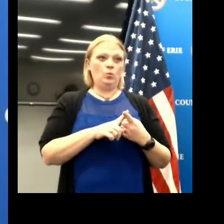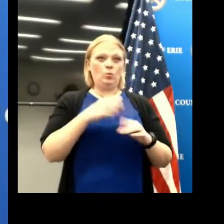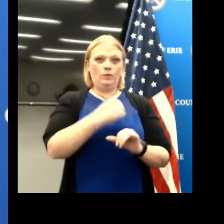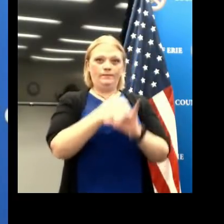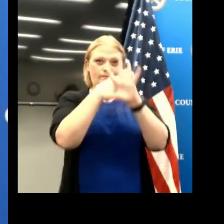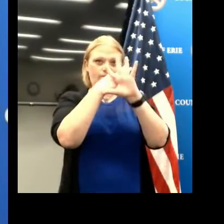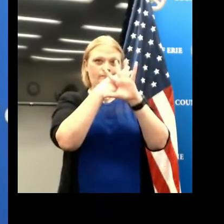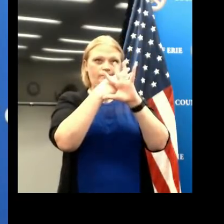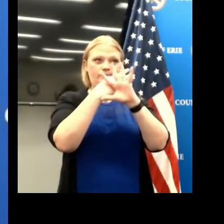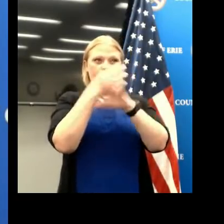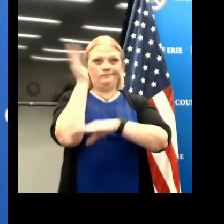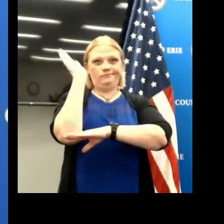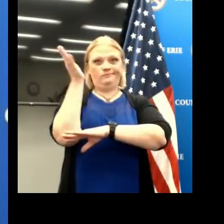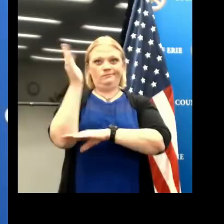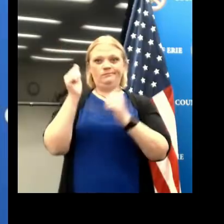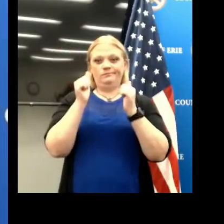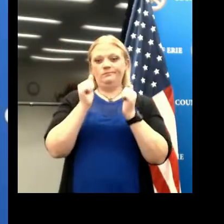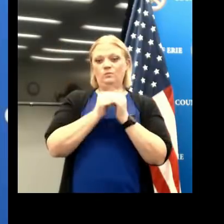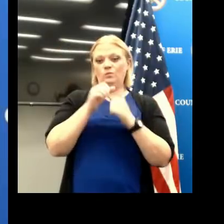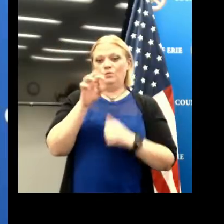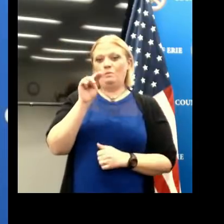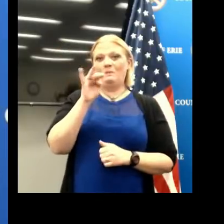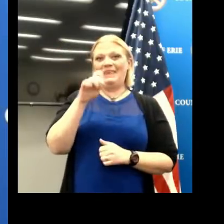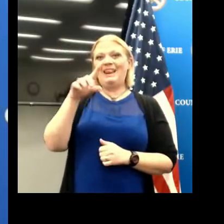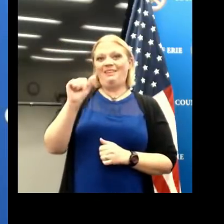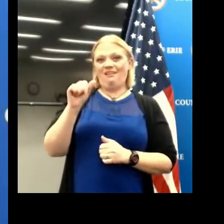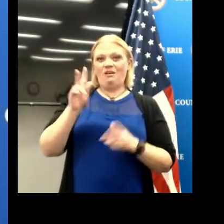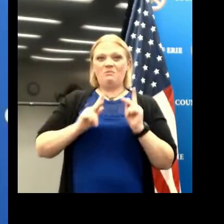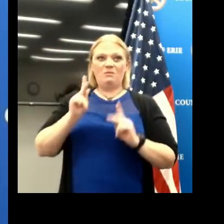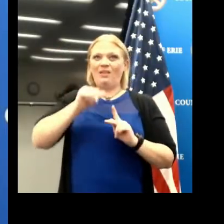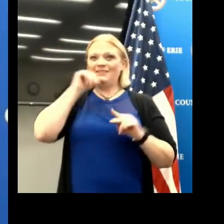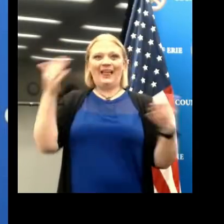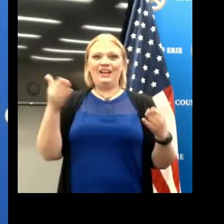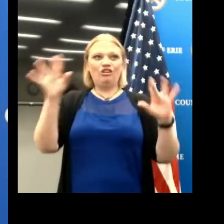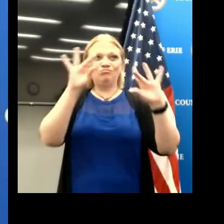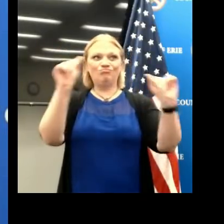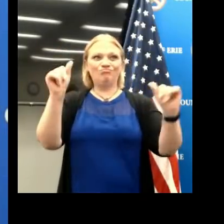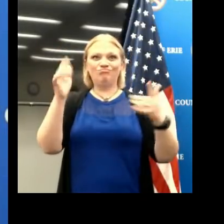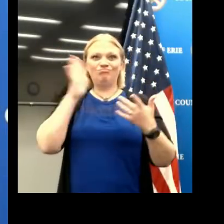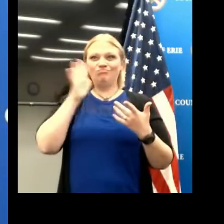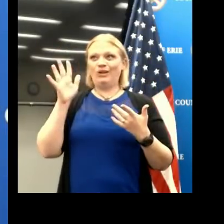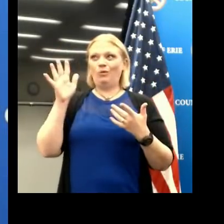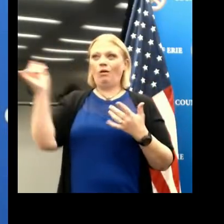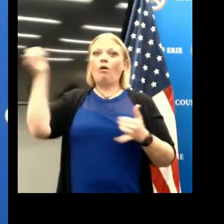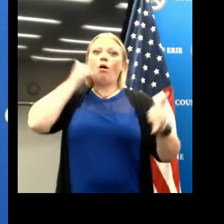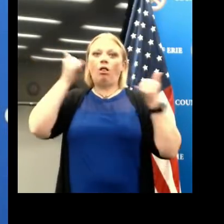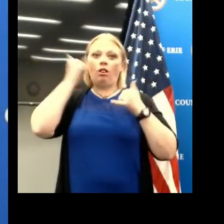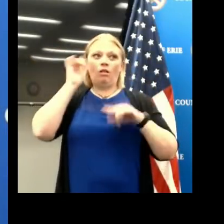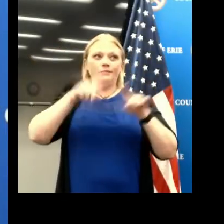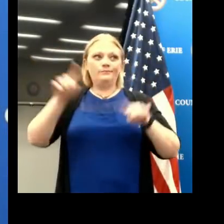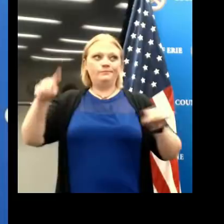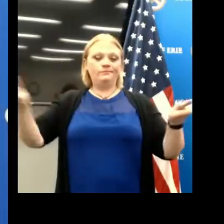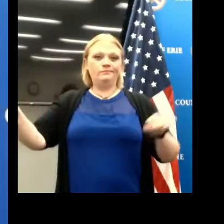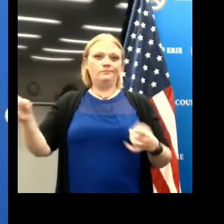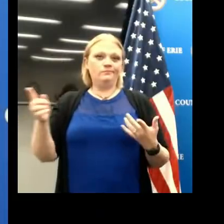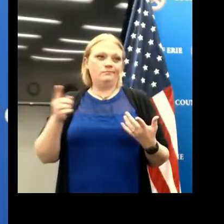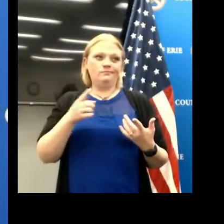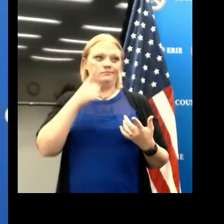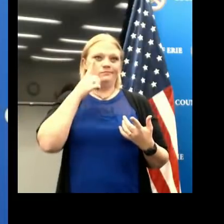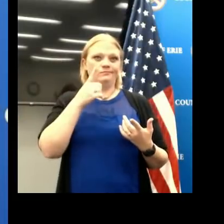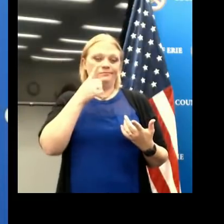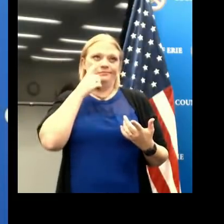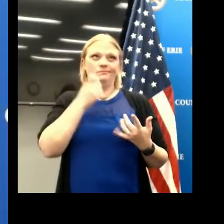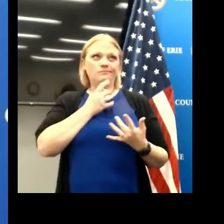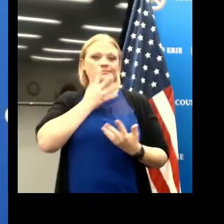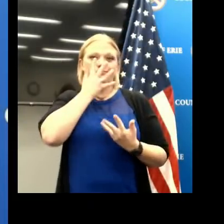virtual presentation with the media in which they'll be calling in from various locations across the community, as unfortunately we have